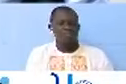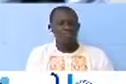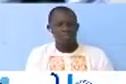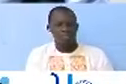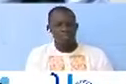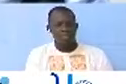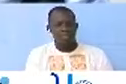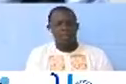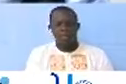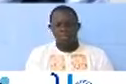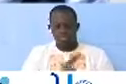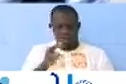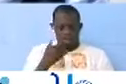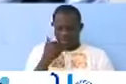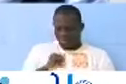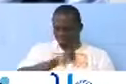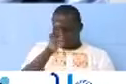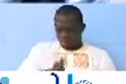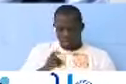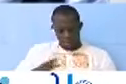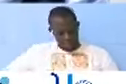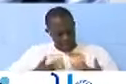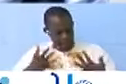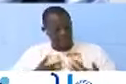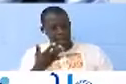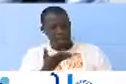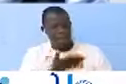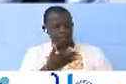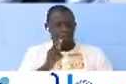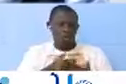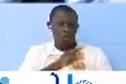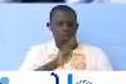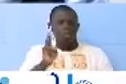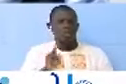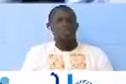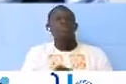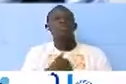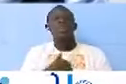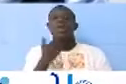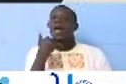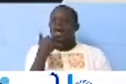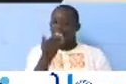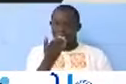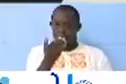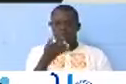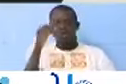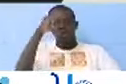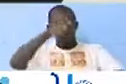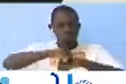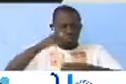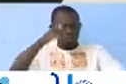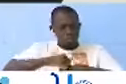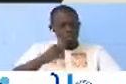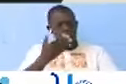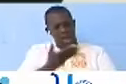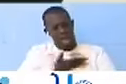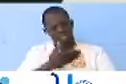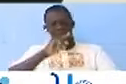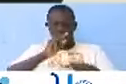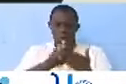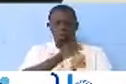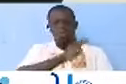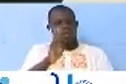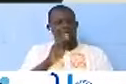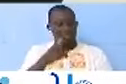I didn't ask if they were happy or not. I asked whether or not they appeared to have been tortured.